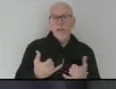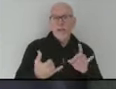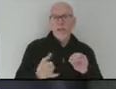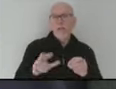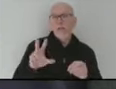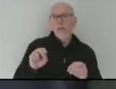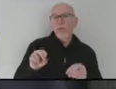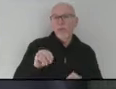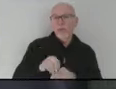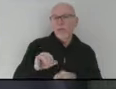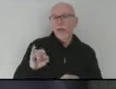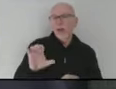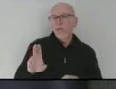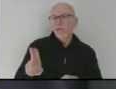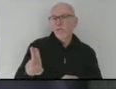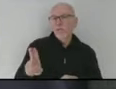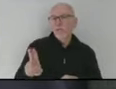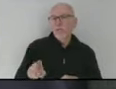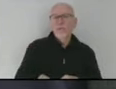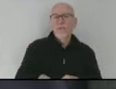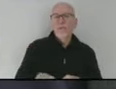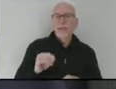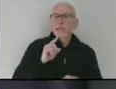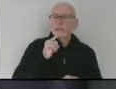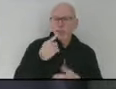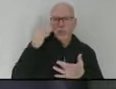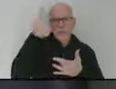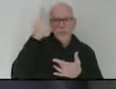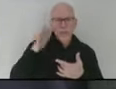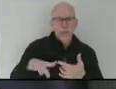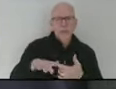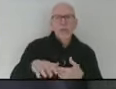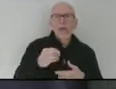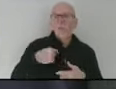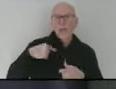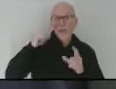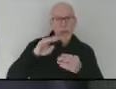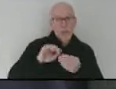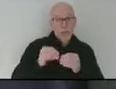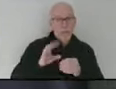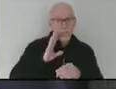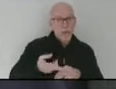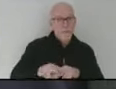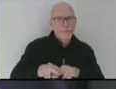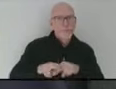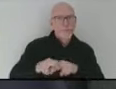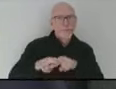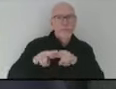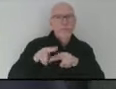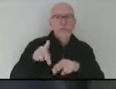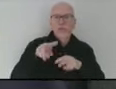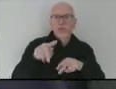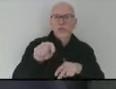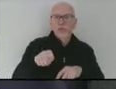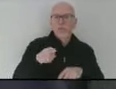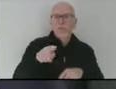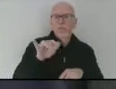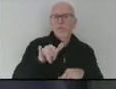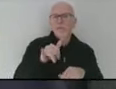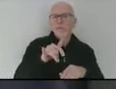ICU. And critically ill. And we expect these numbers to continue to increase as you look at that trend